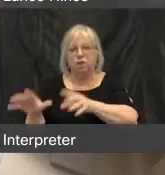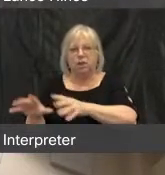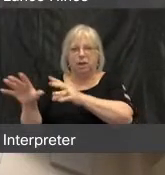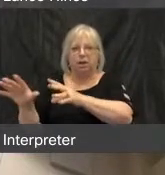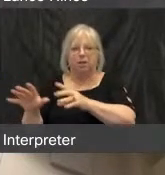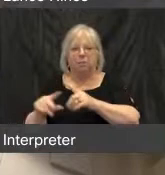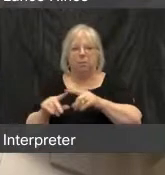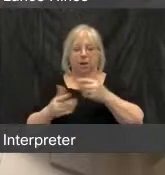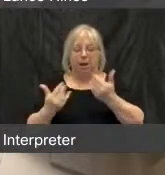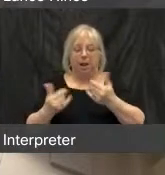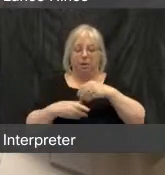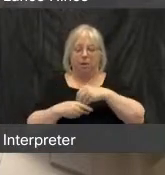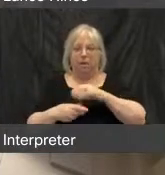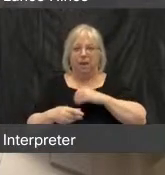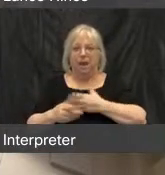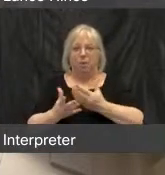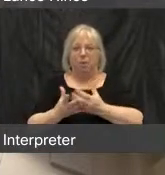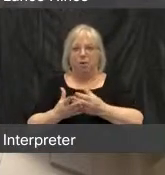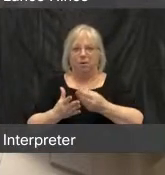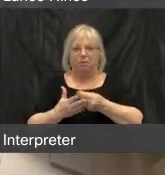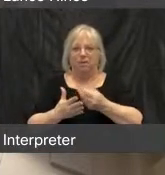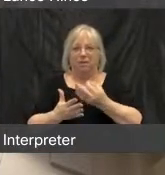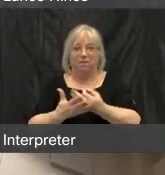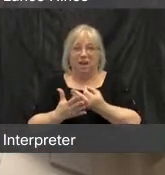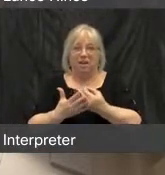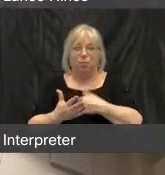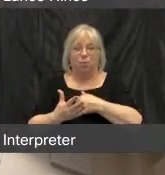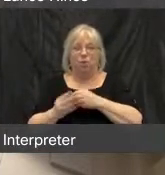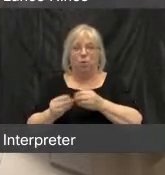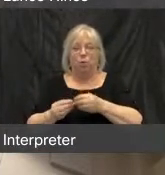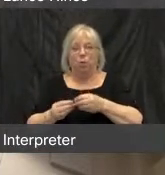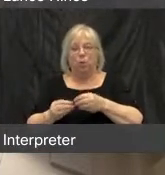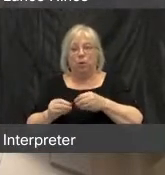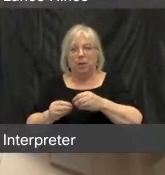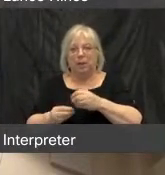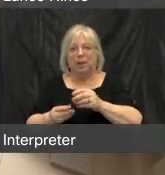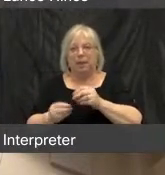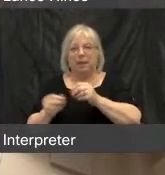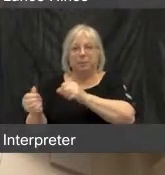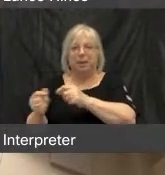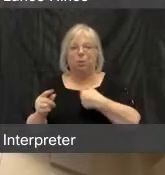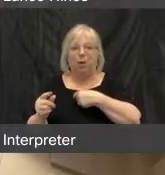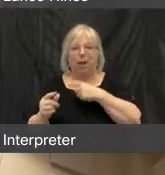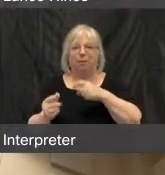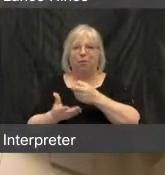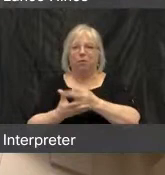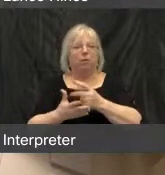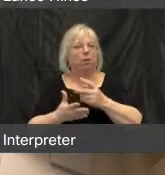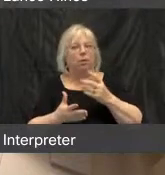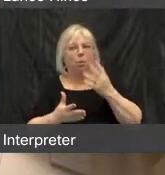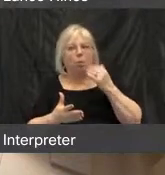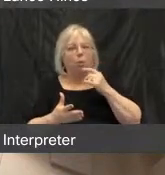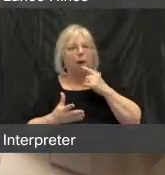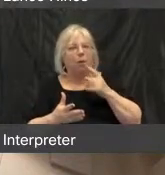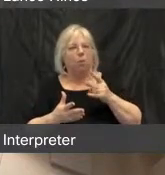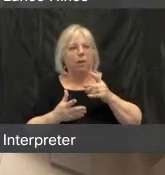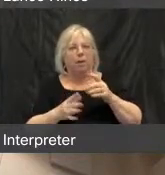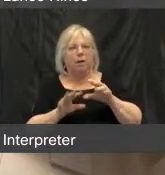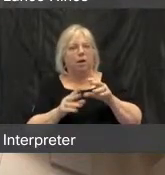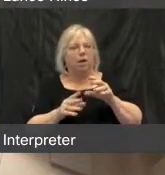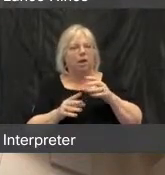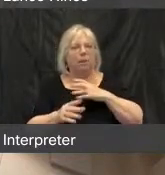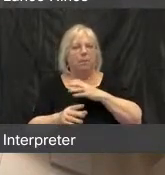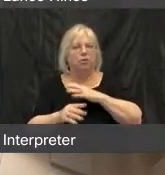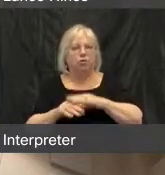it's now in our coffers, in order to disperse it, we have to have board approval. So why would our Children, Youth, and Families Commission have to approve